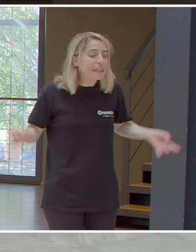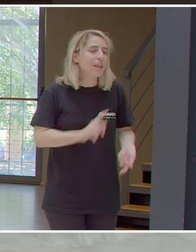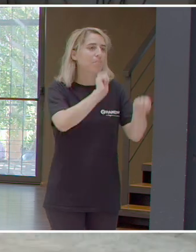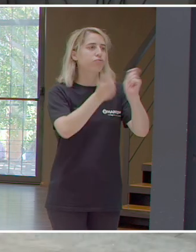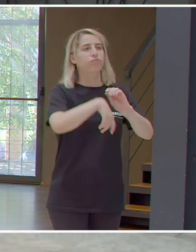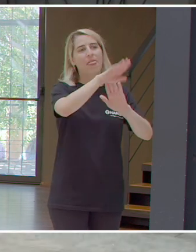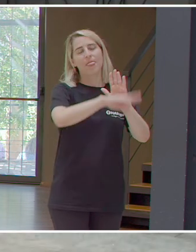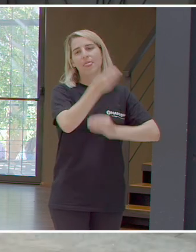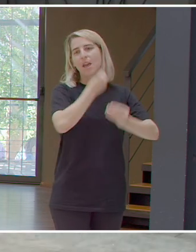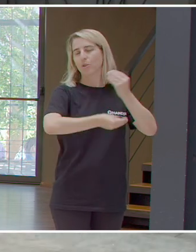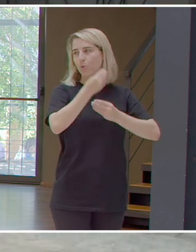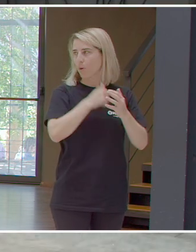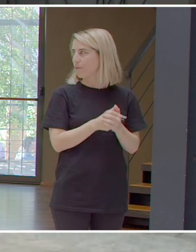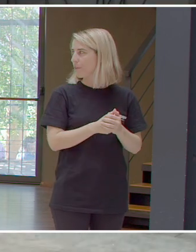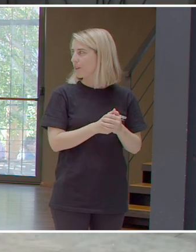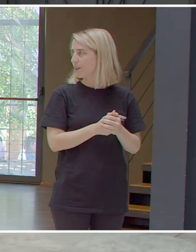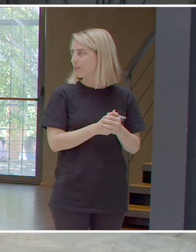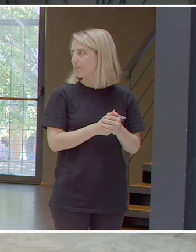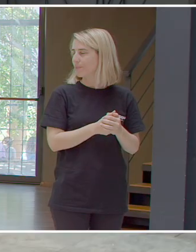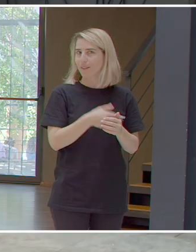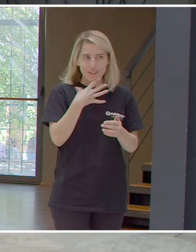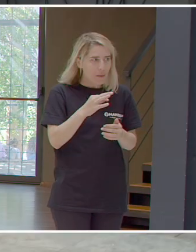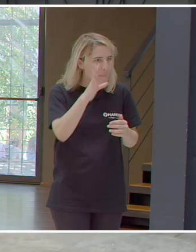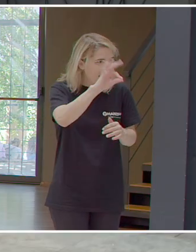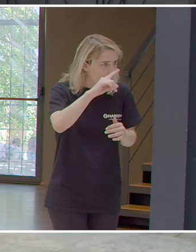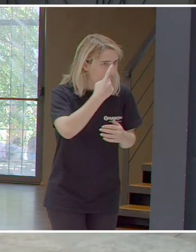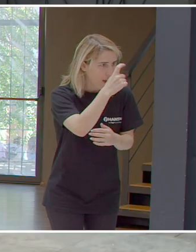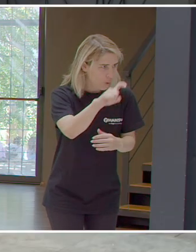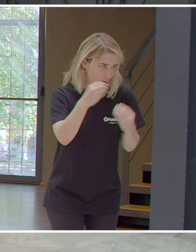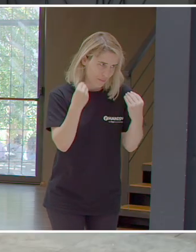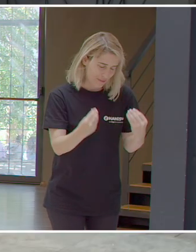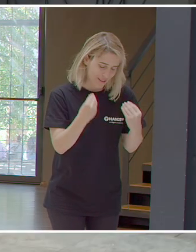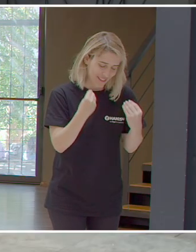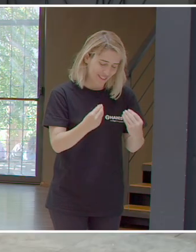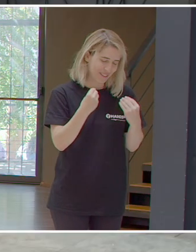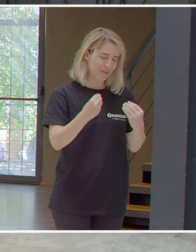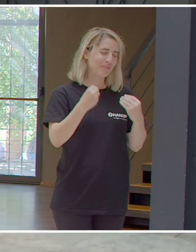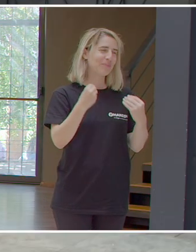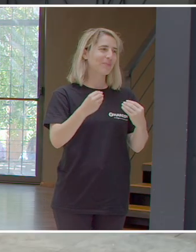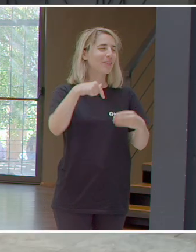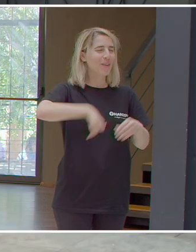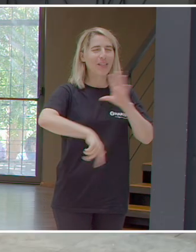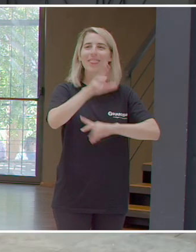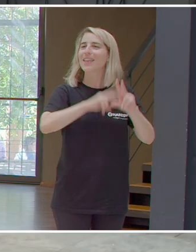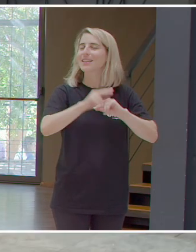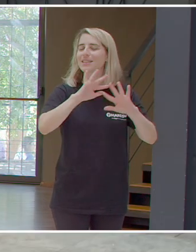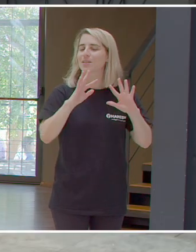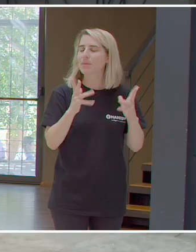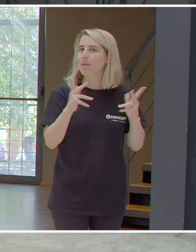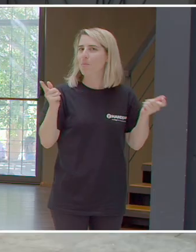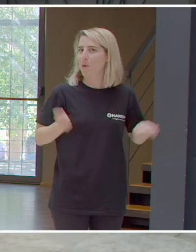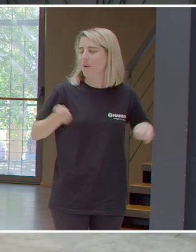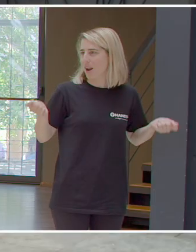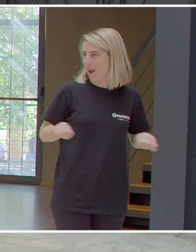diet. That is pretty decent, right? So I'm going to talk about what we can do, what the